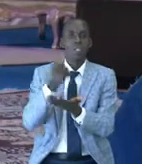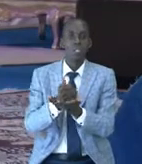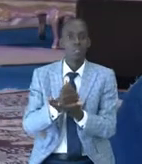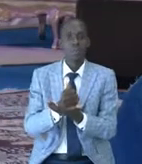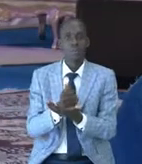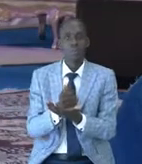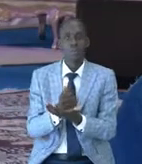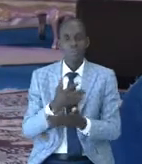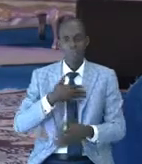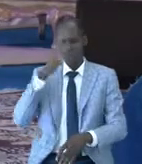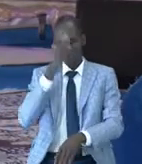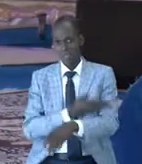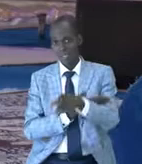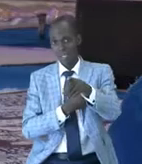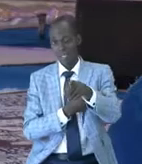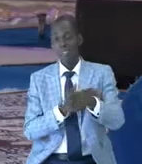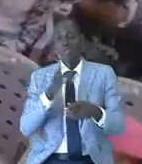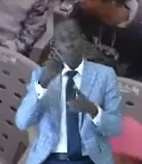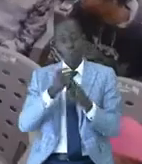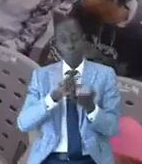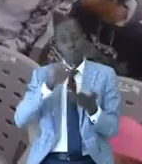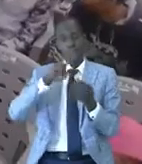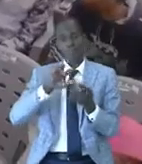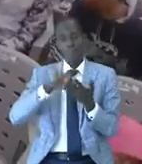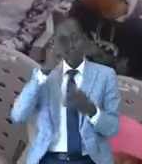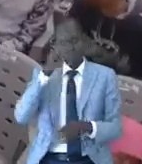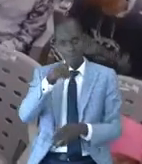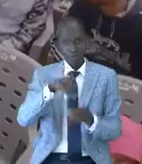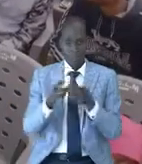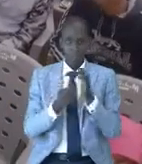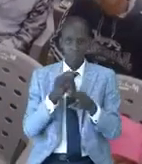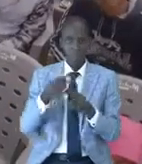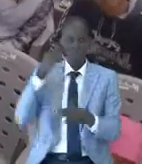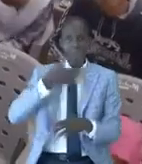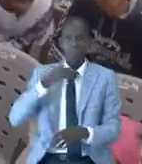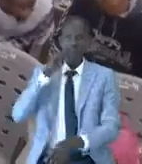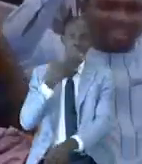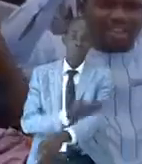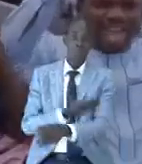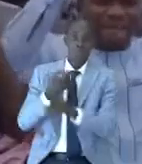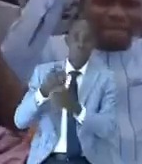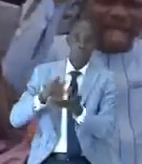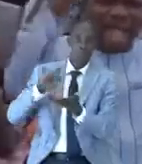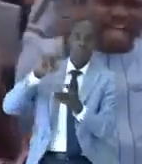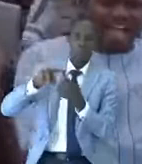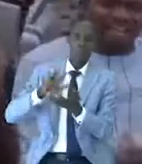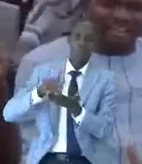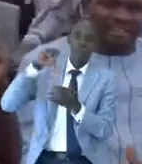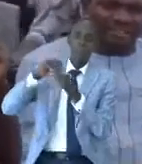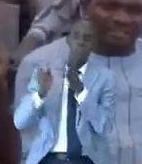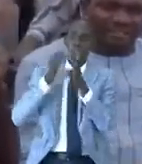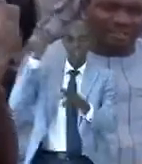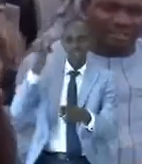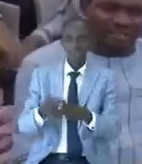My son there, glory to glory. My daughter, from glory to glory.